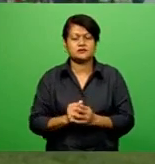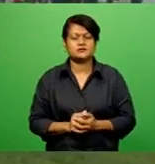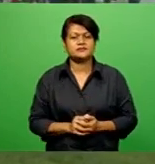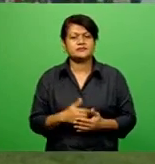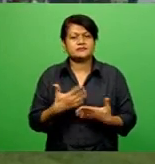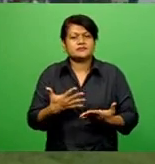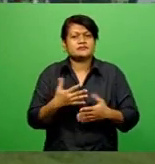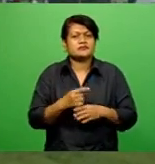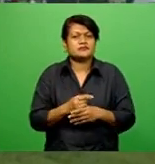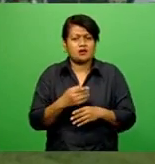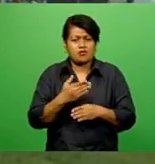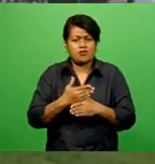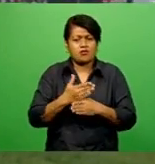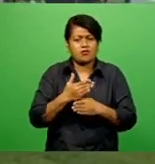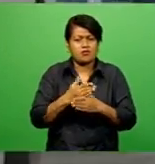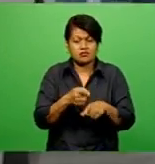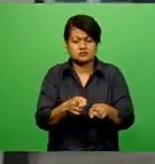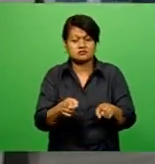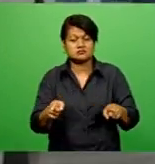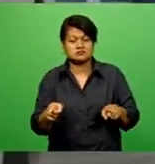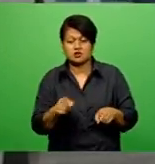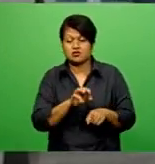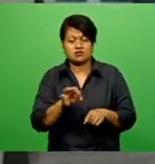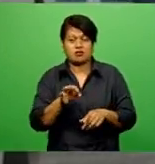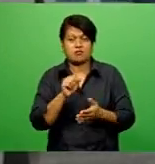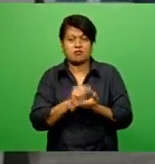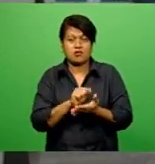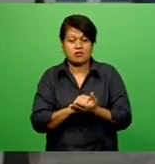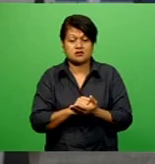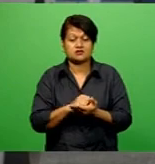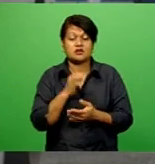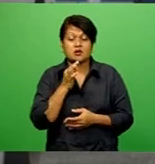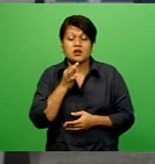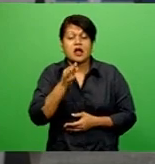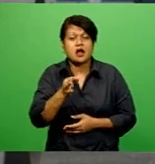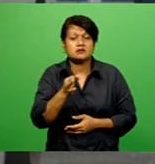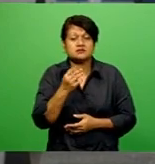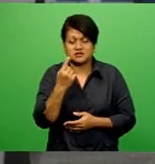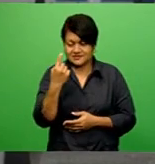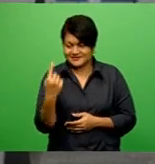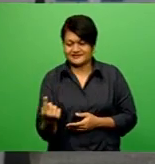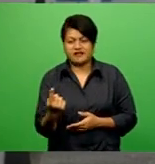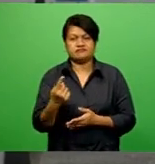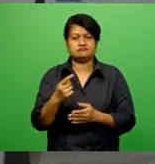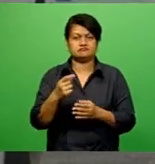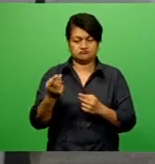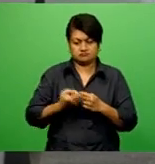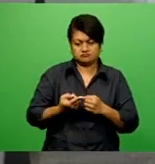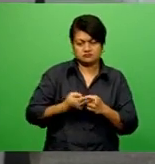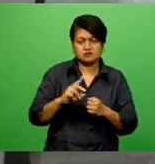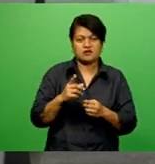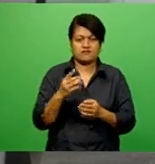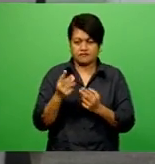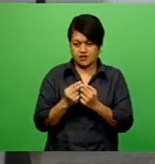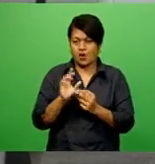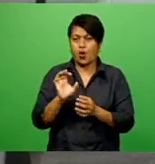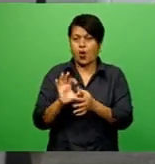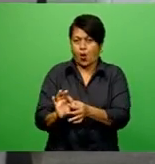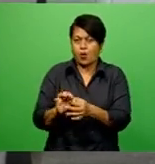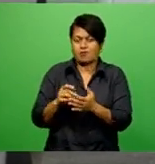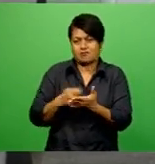the contractors, and if it is not up to the standards, they are asked to either fix it at their own cost or pay hefty performance